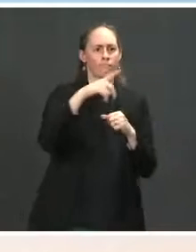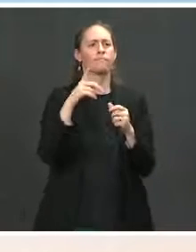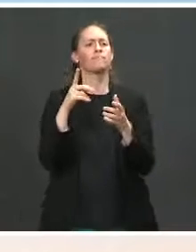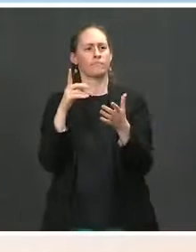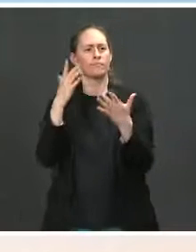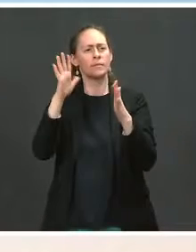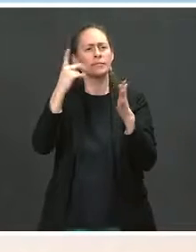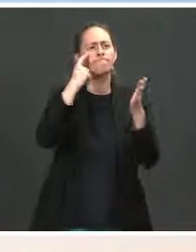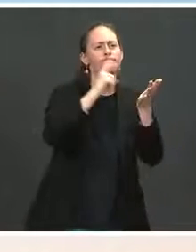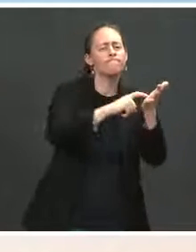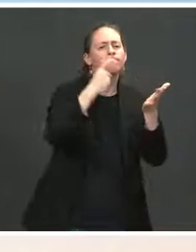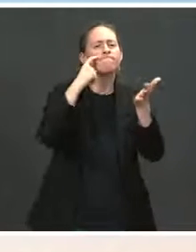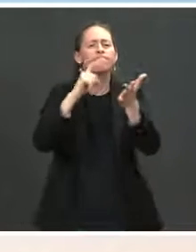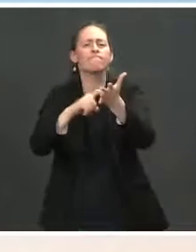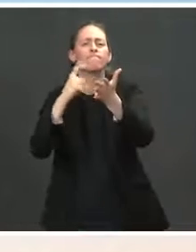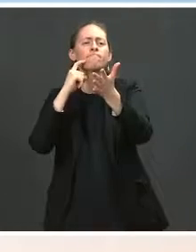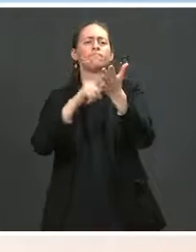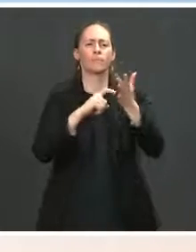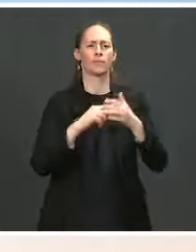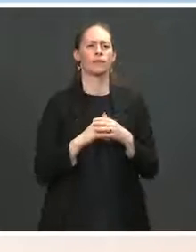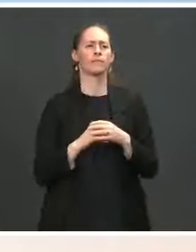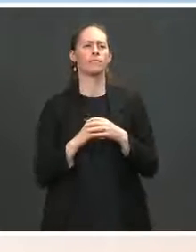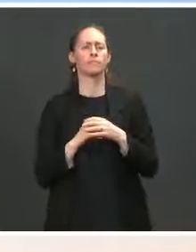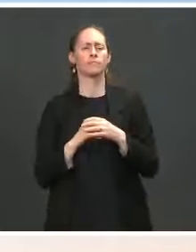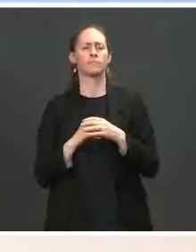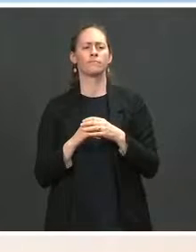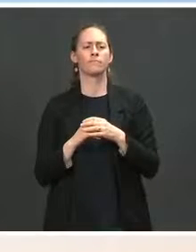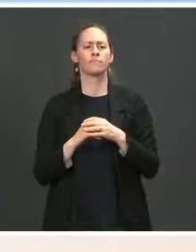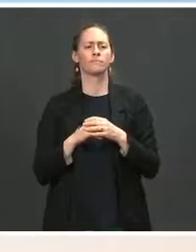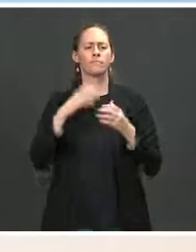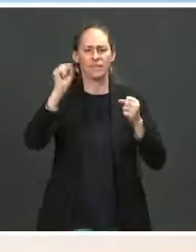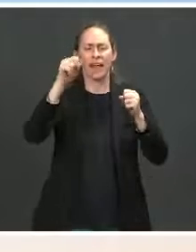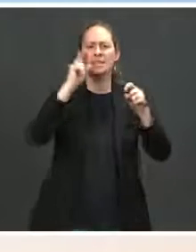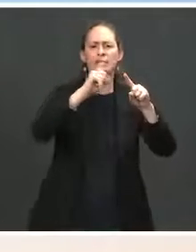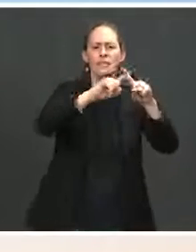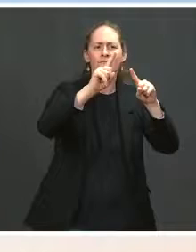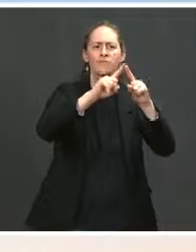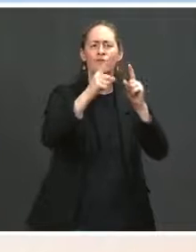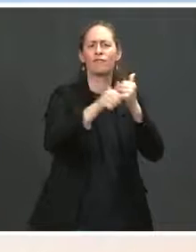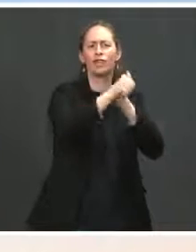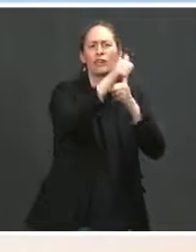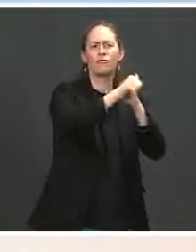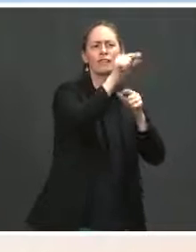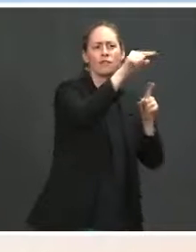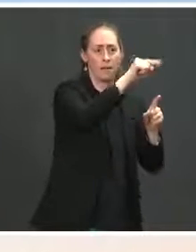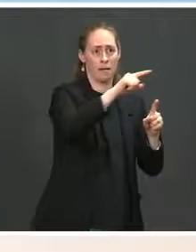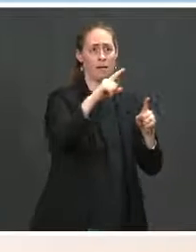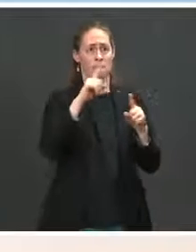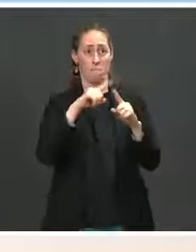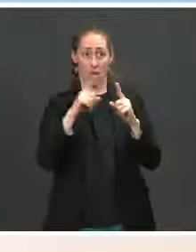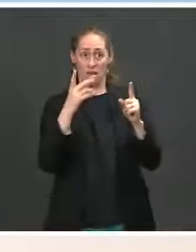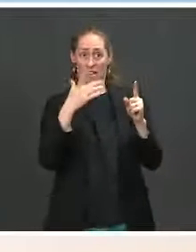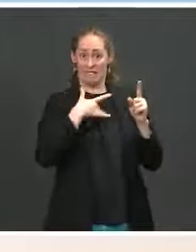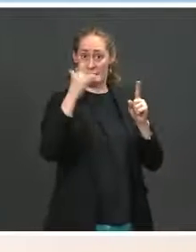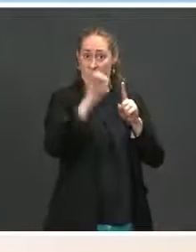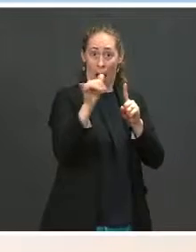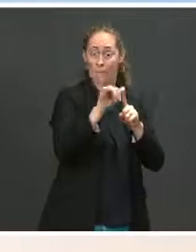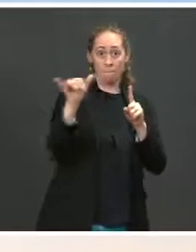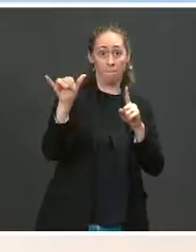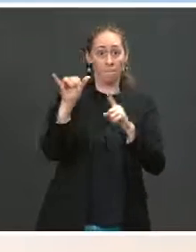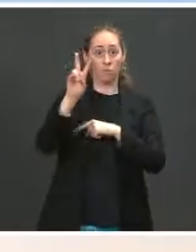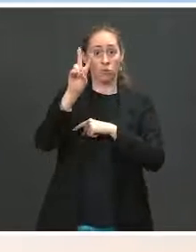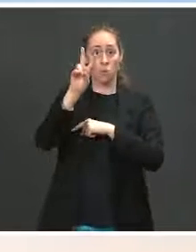Arabian Peninsula, al-Nusra in Syria. It's changed. We're not looking at the 2001 mindset. We can't look at things